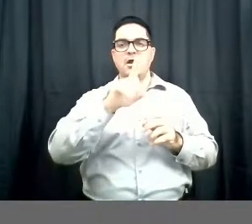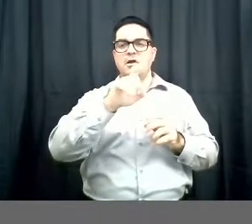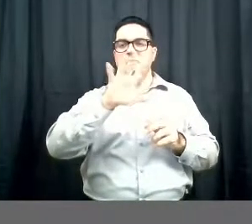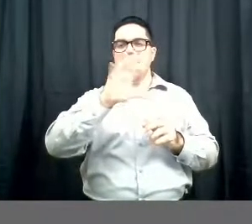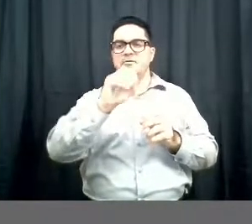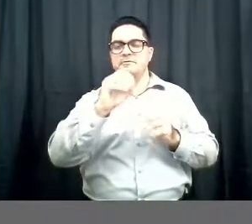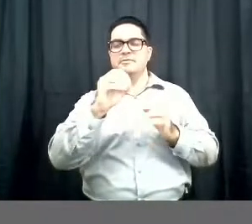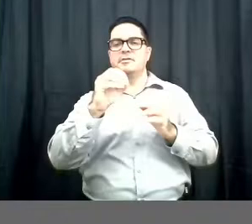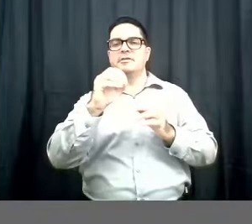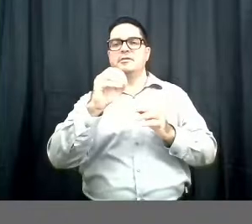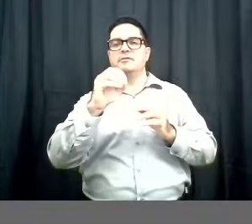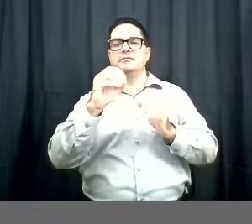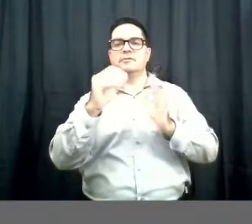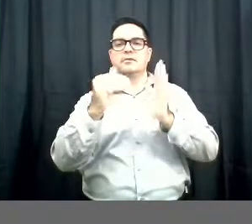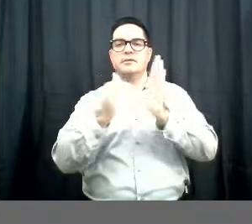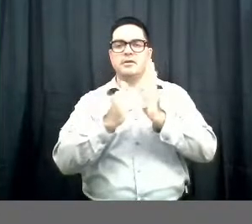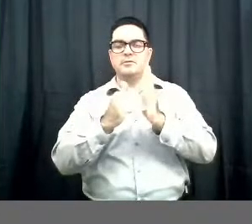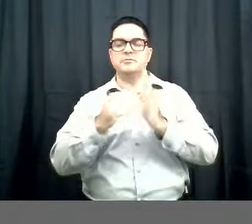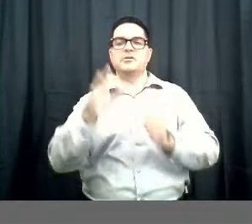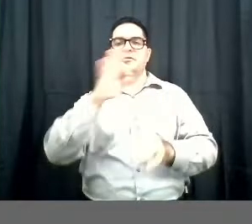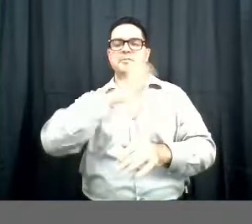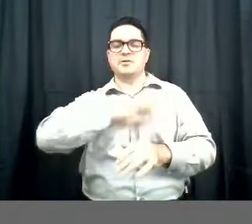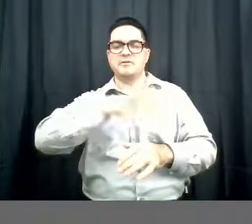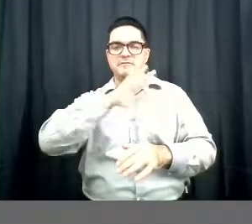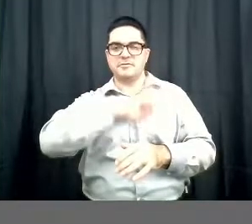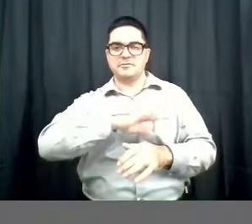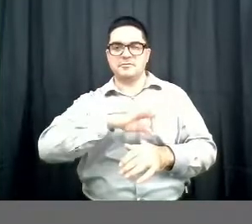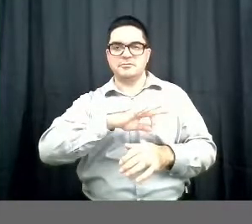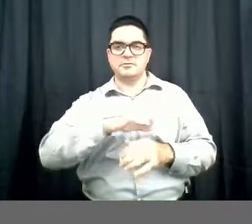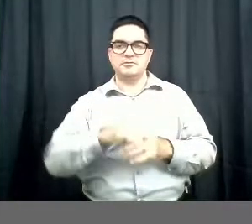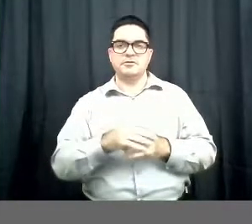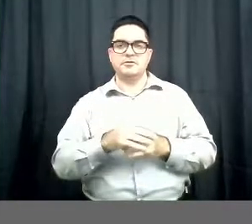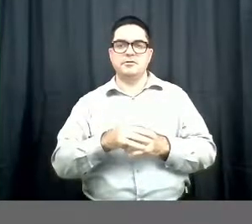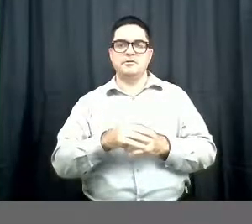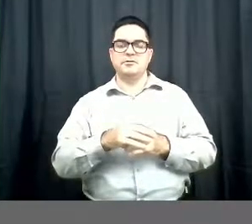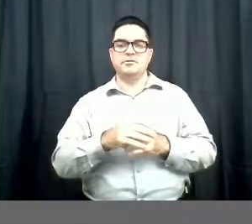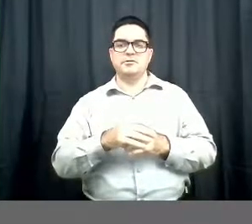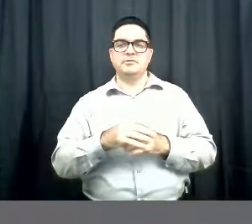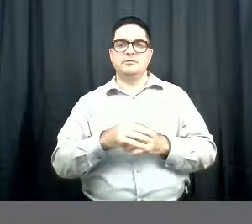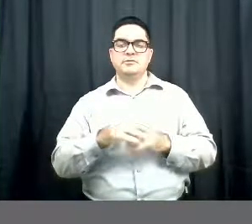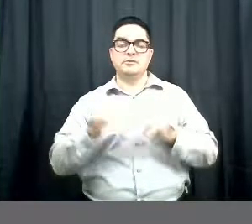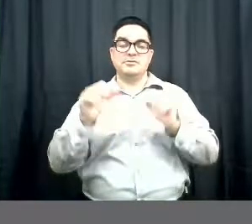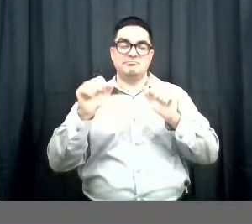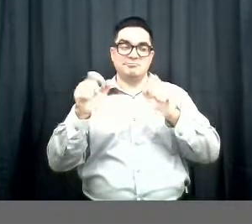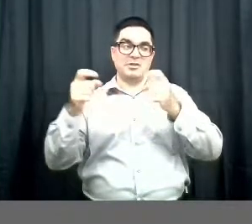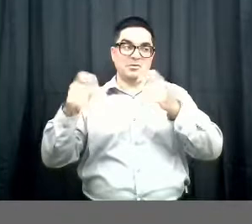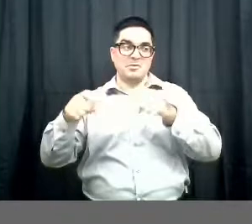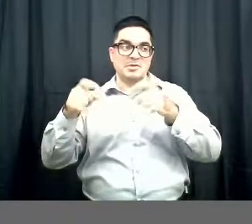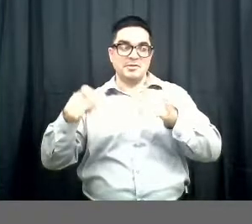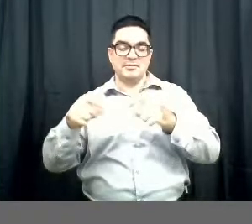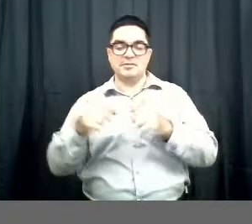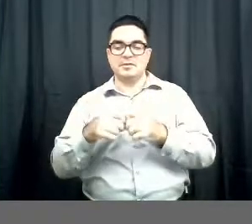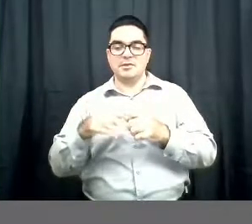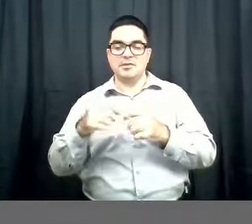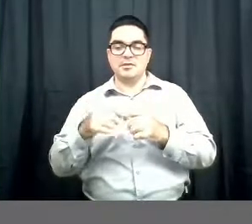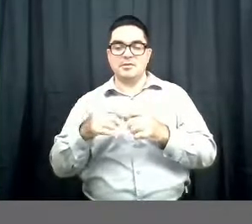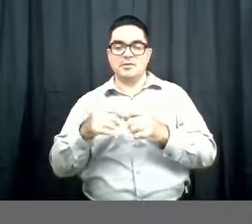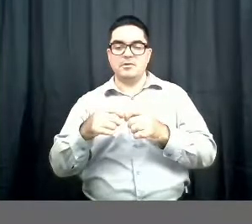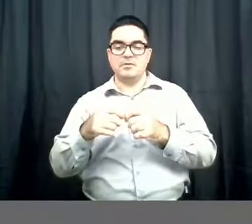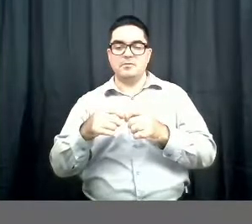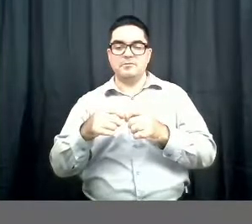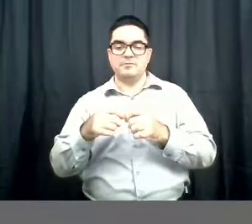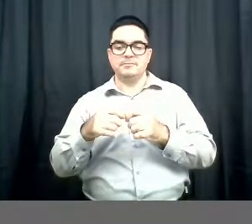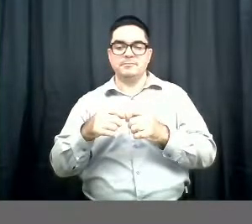beneficiaries that would be subject to risk in the context of the pension funding running